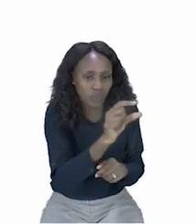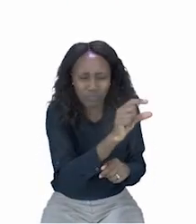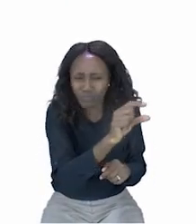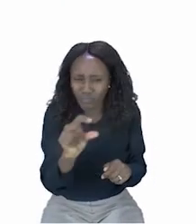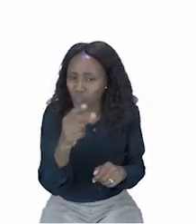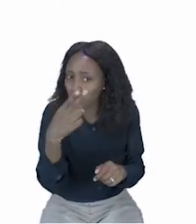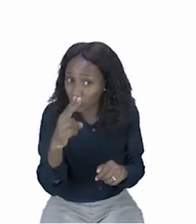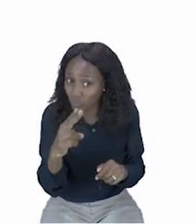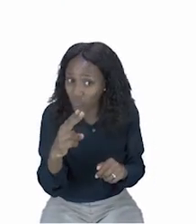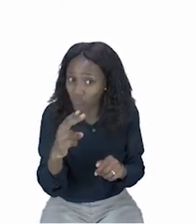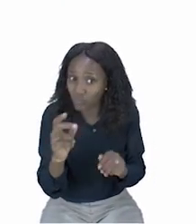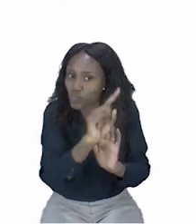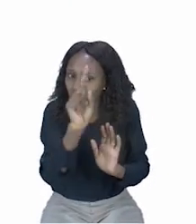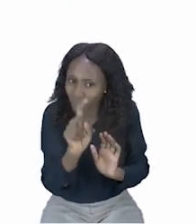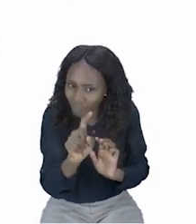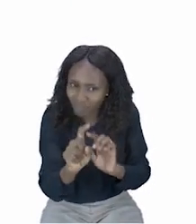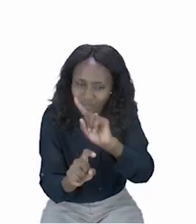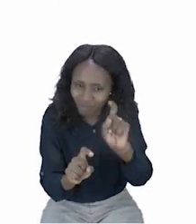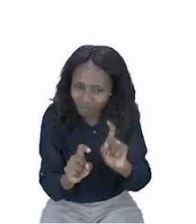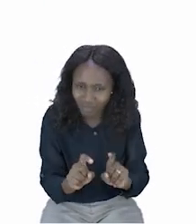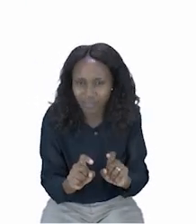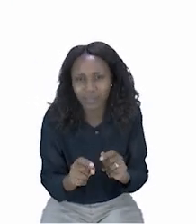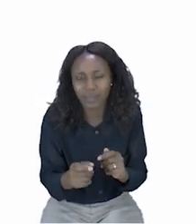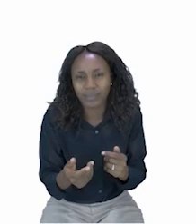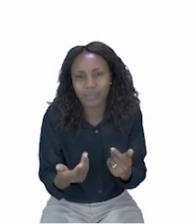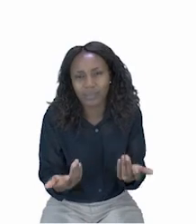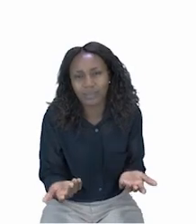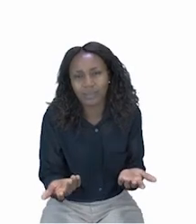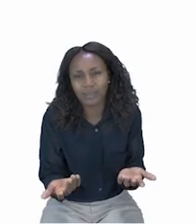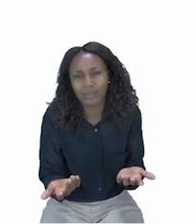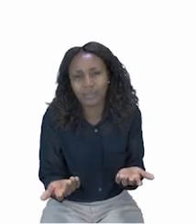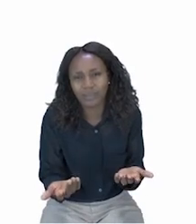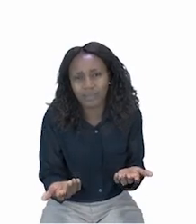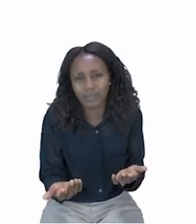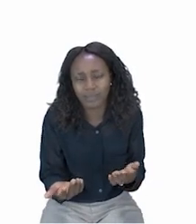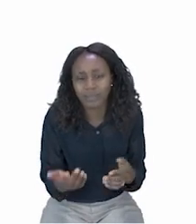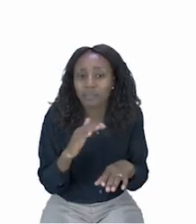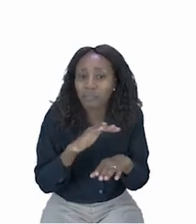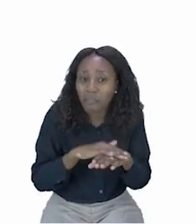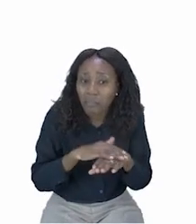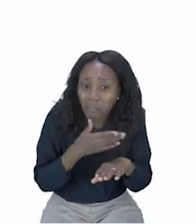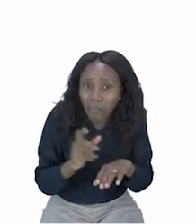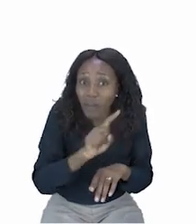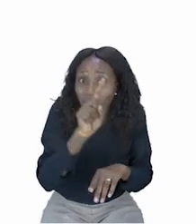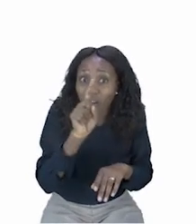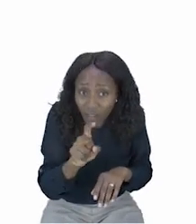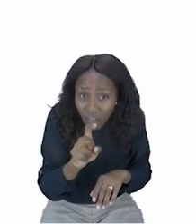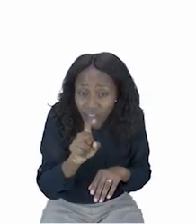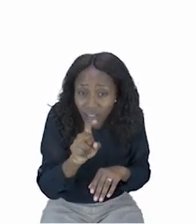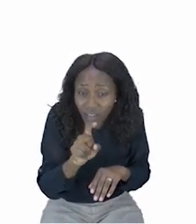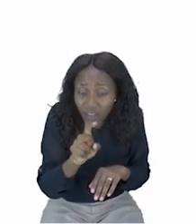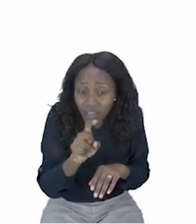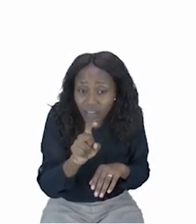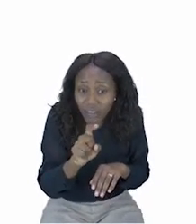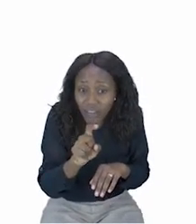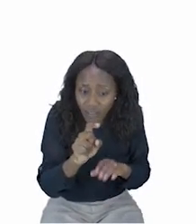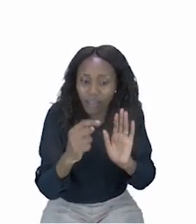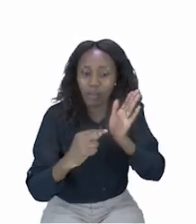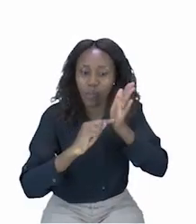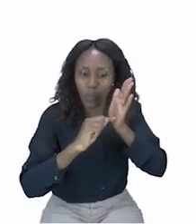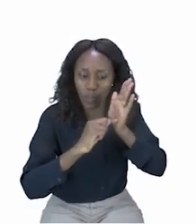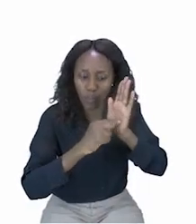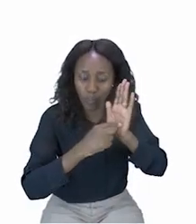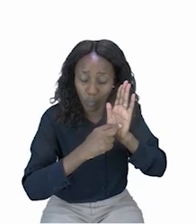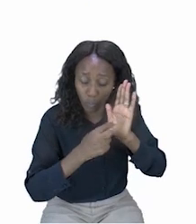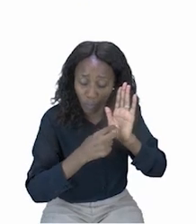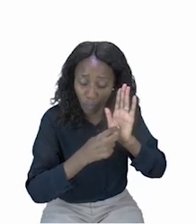a question. So a question needs to be asked for us to use our question